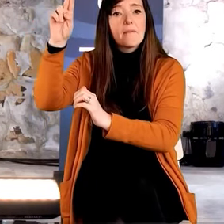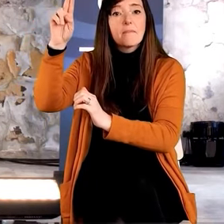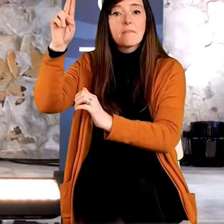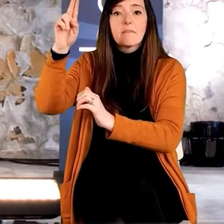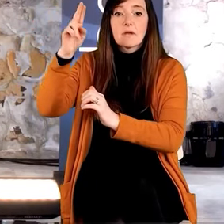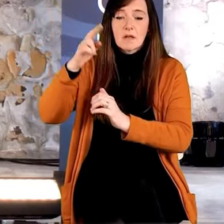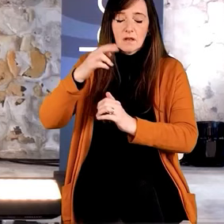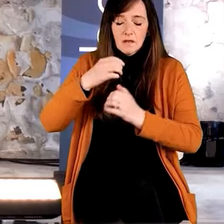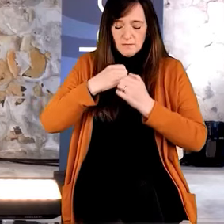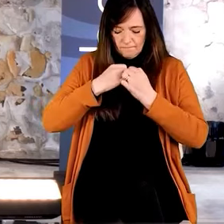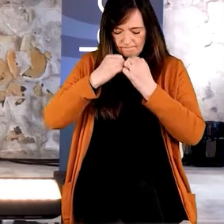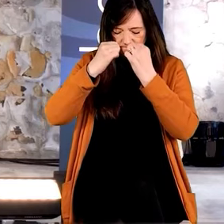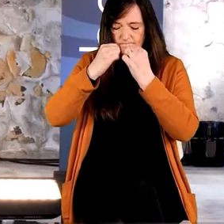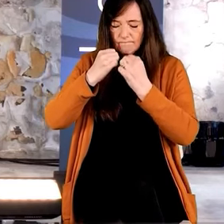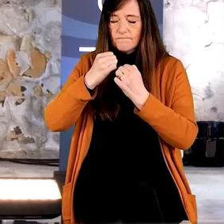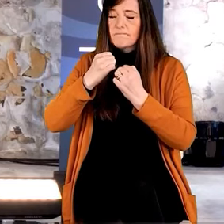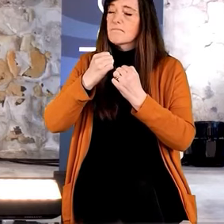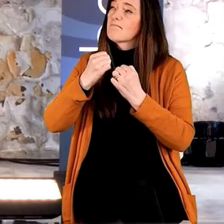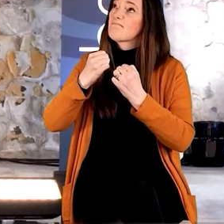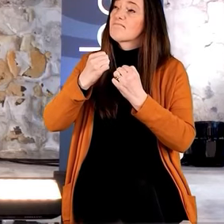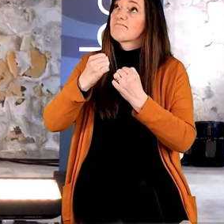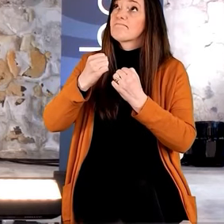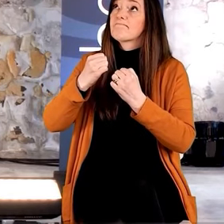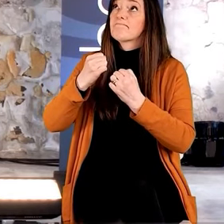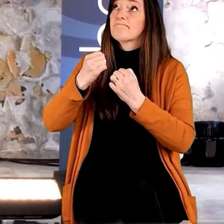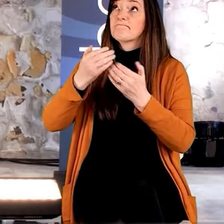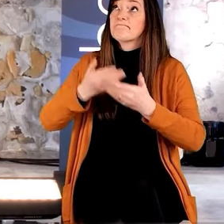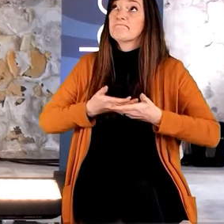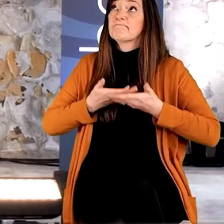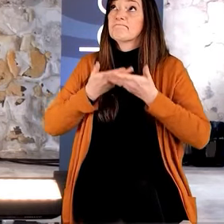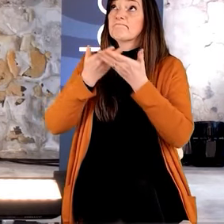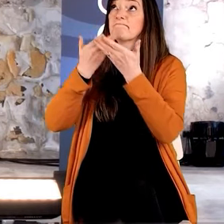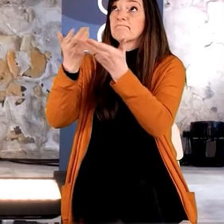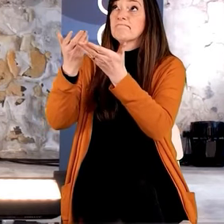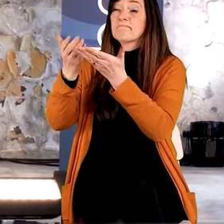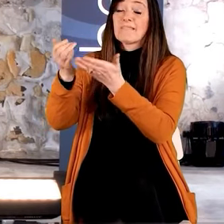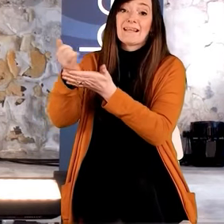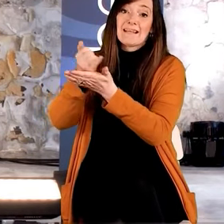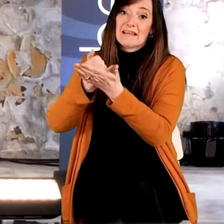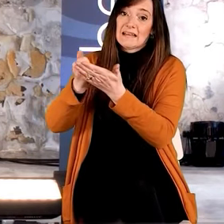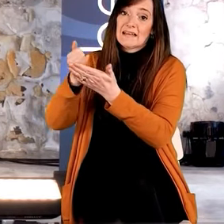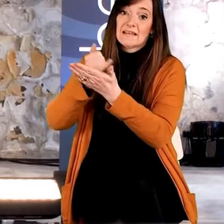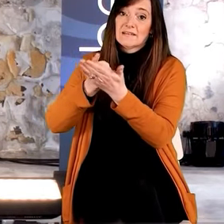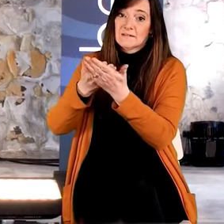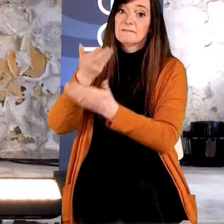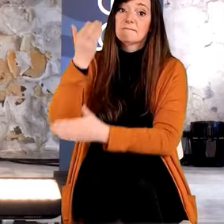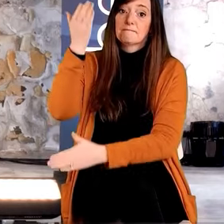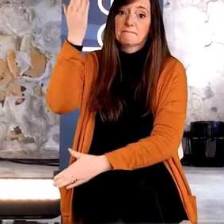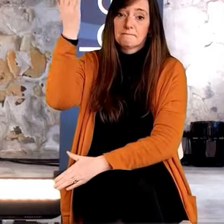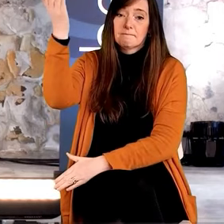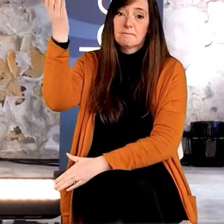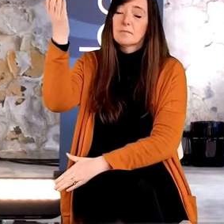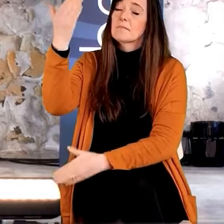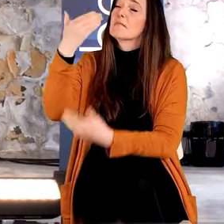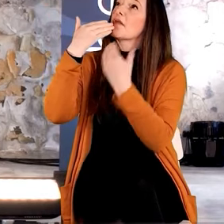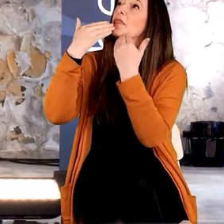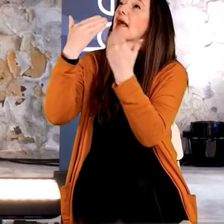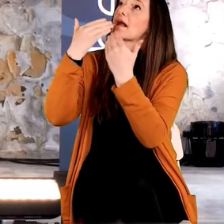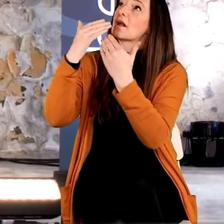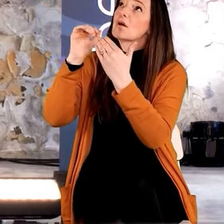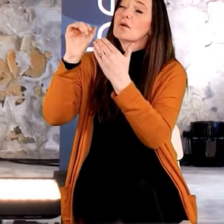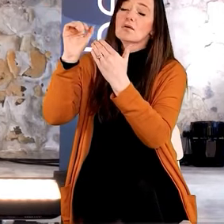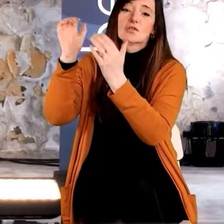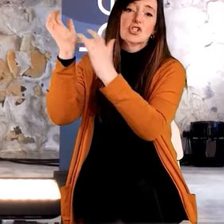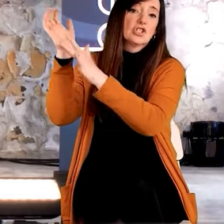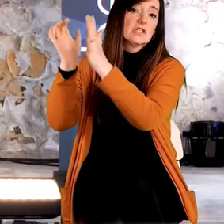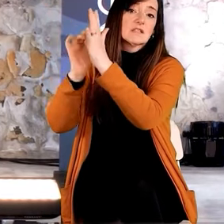righteousness, confessing to you that by nature all this ugly evil is us, and